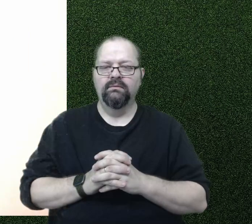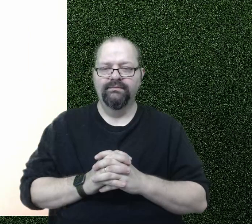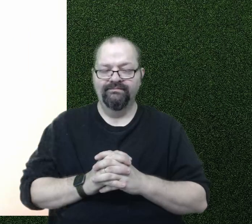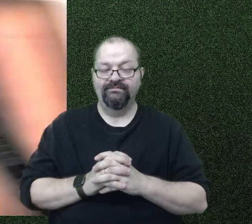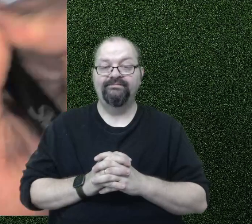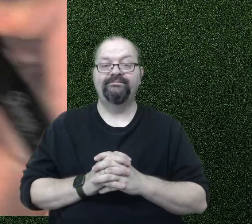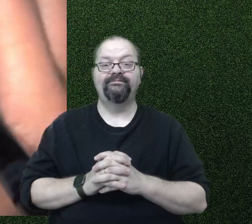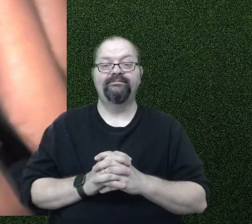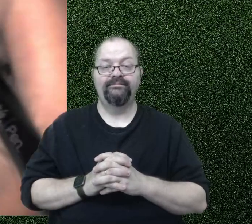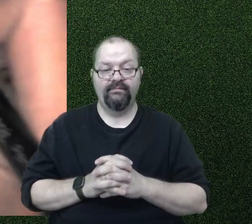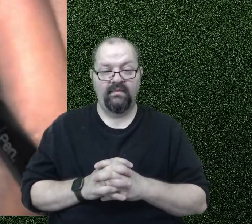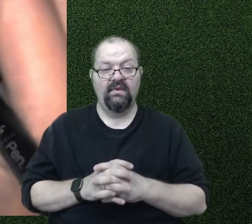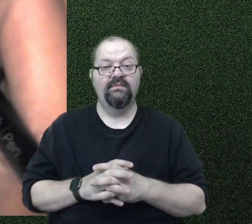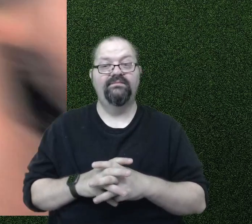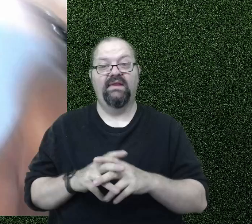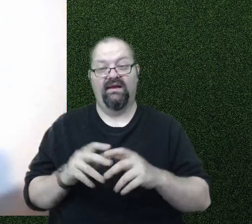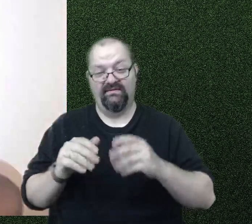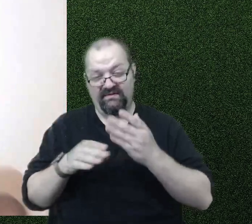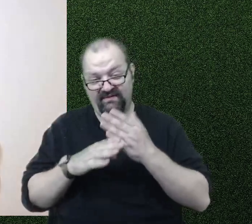Woo! Divide by all that.